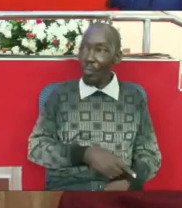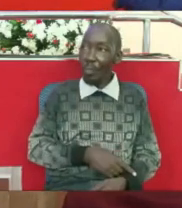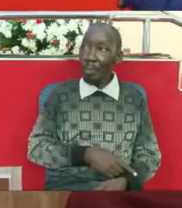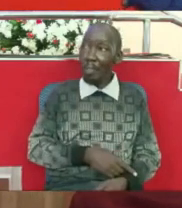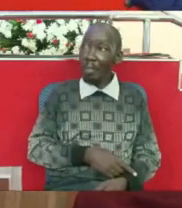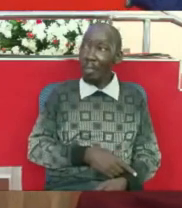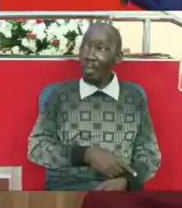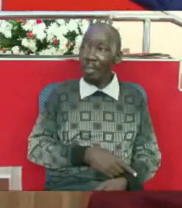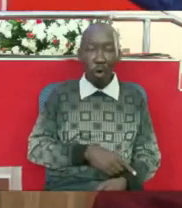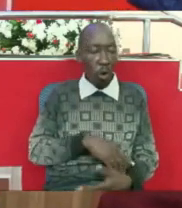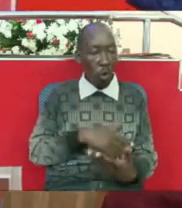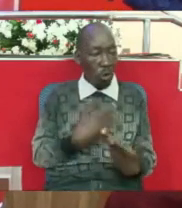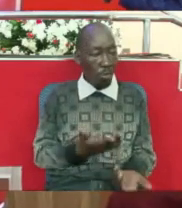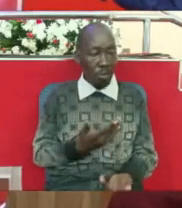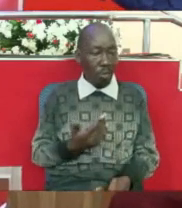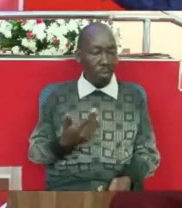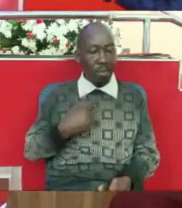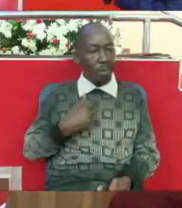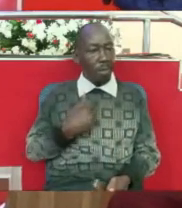Oh, I don't have it yet.